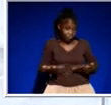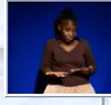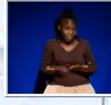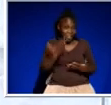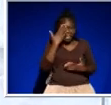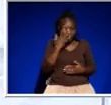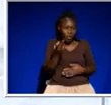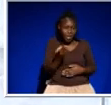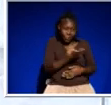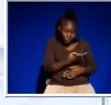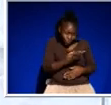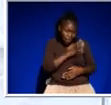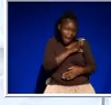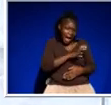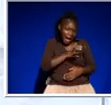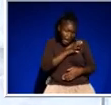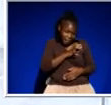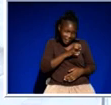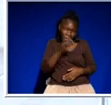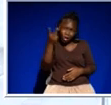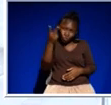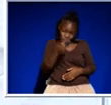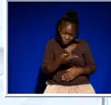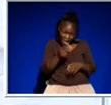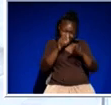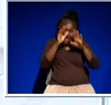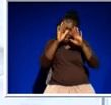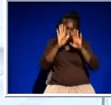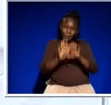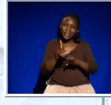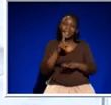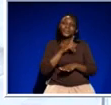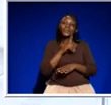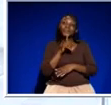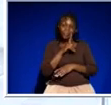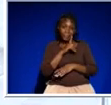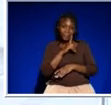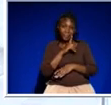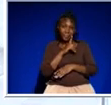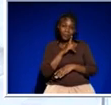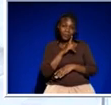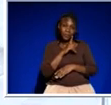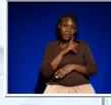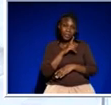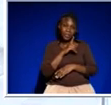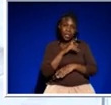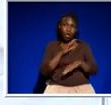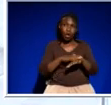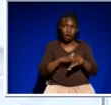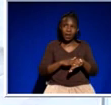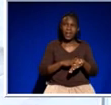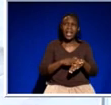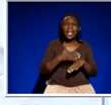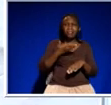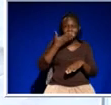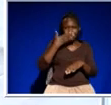two characteristics of living things are very, very important. So respiration cannot